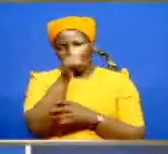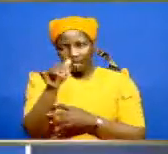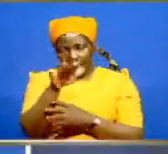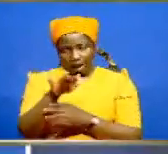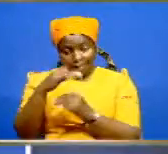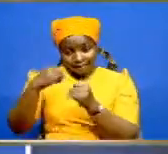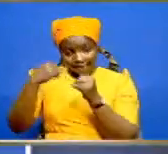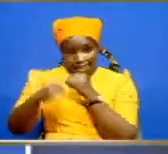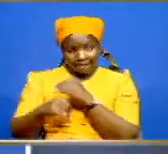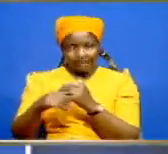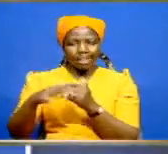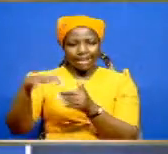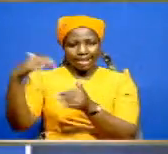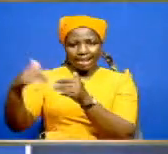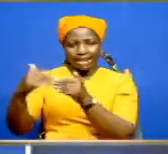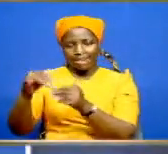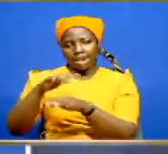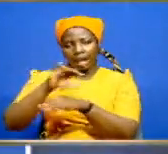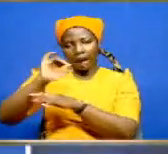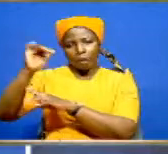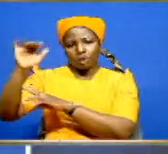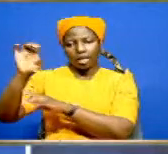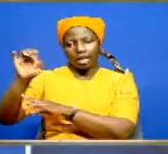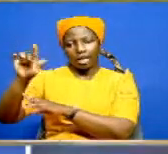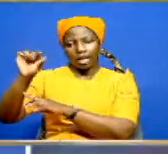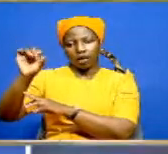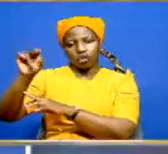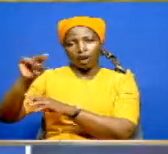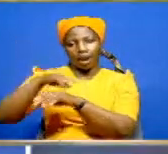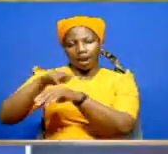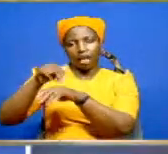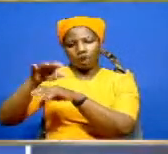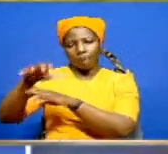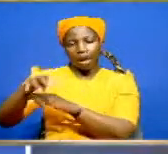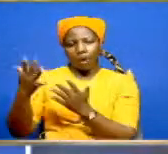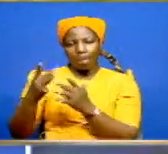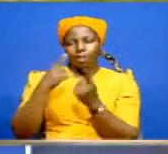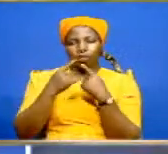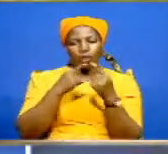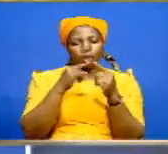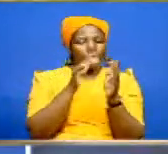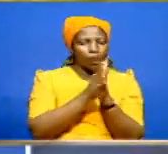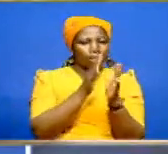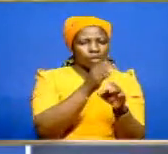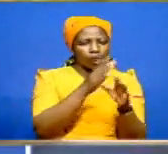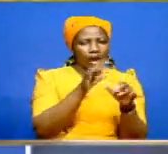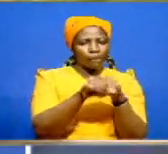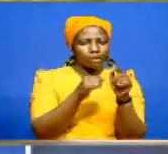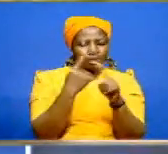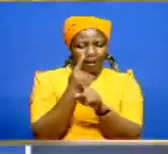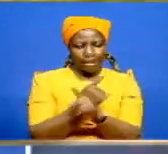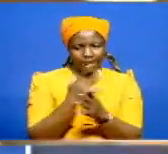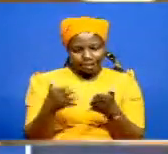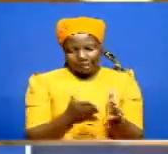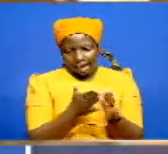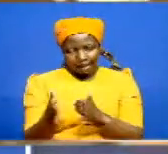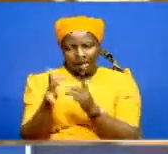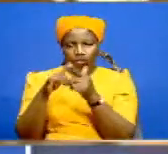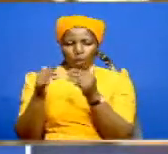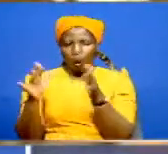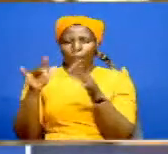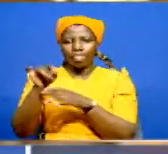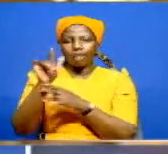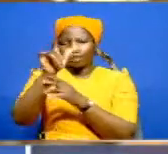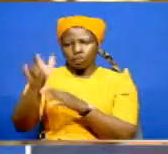finally at Mount Elgon National Park, where they engaged stakeholders on several policy strategies to open up the region to the international